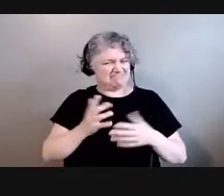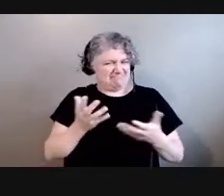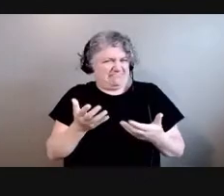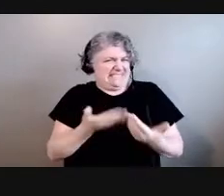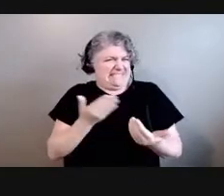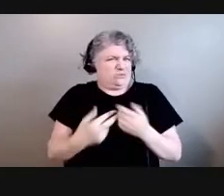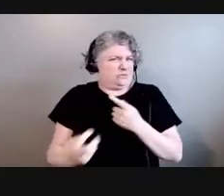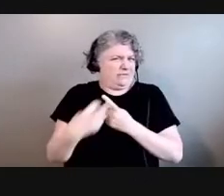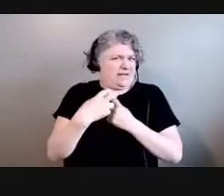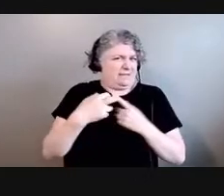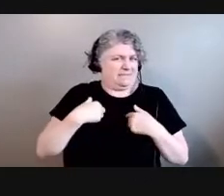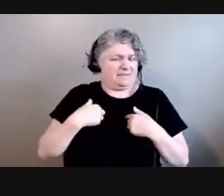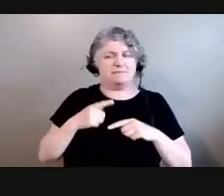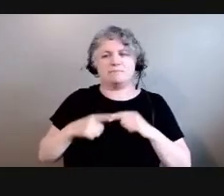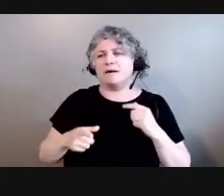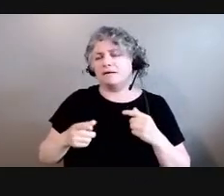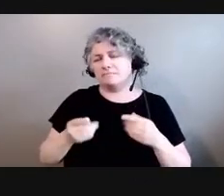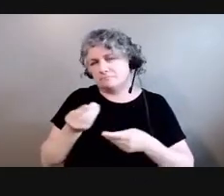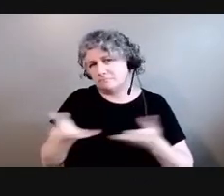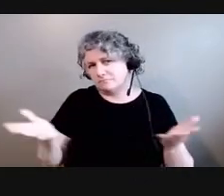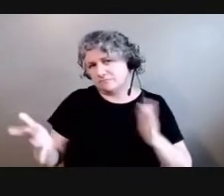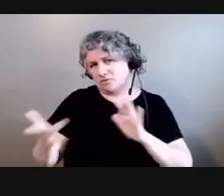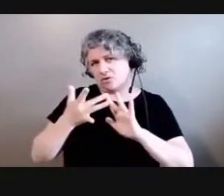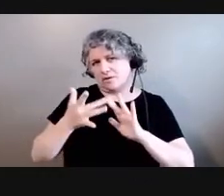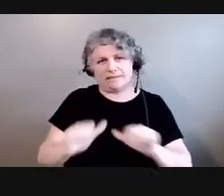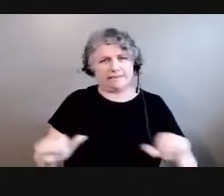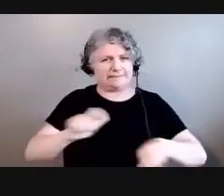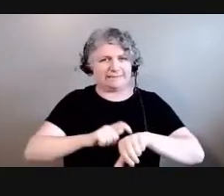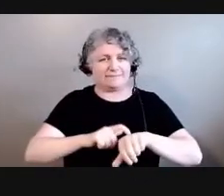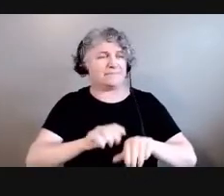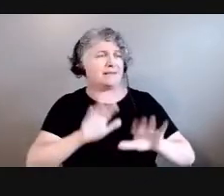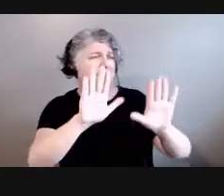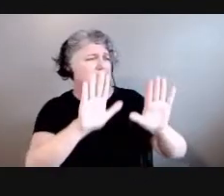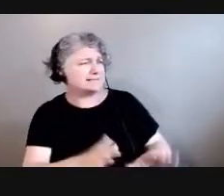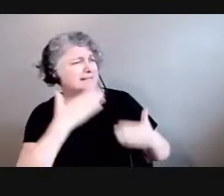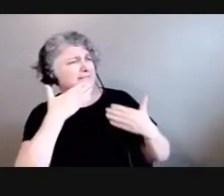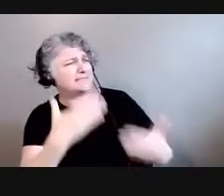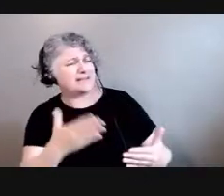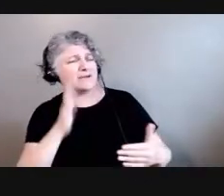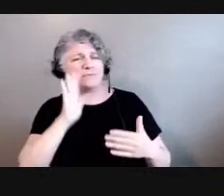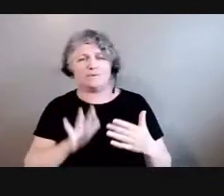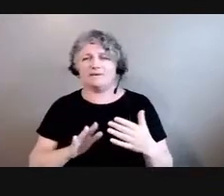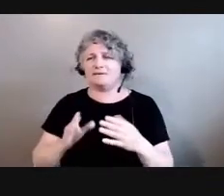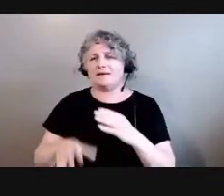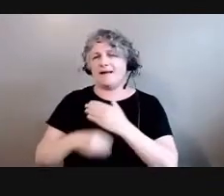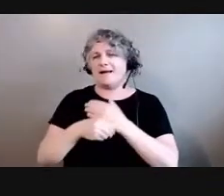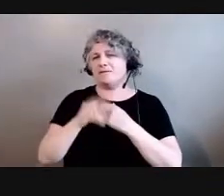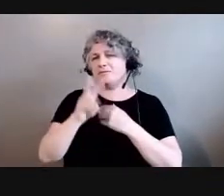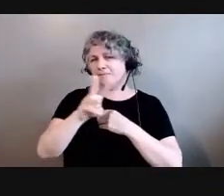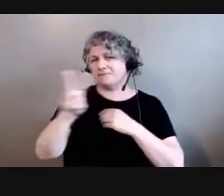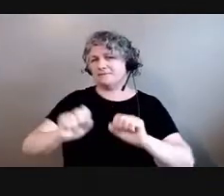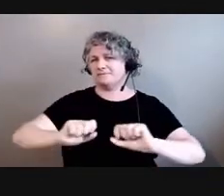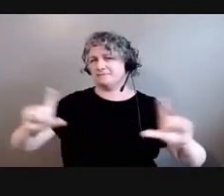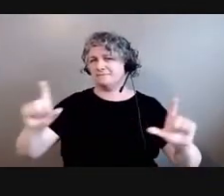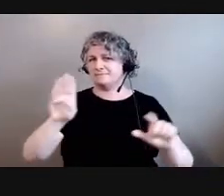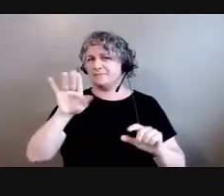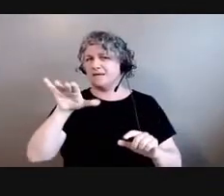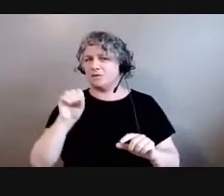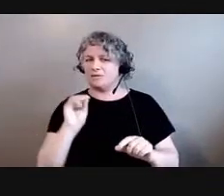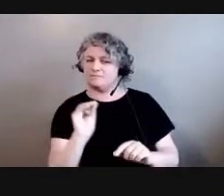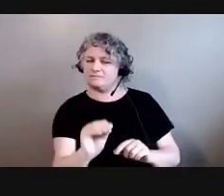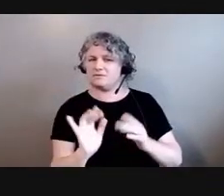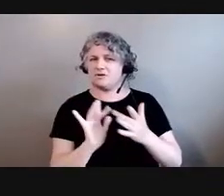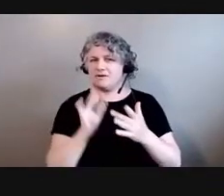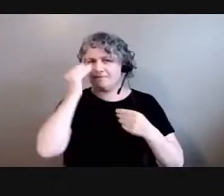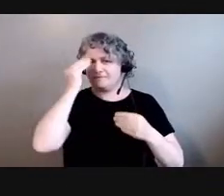want my contact information, please do feel free to share. Amazing. Thank you. Yeah, we will do that. We'll add that to the website under your bio so people can go and